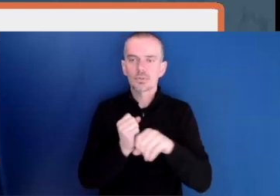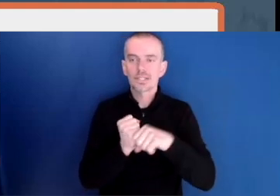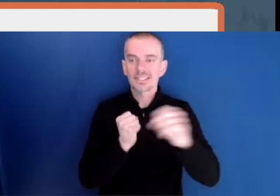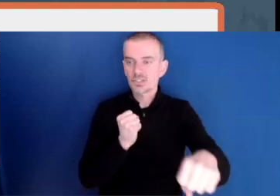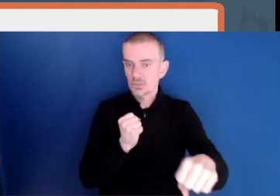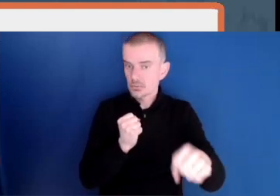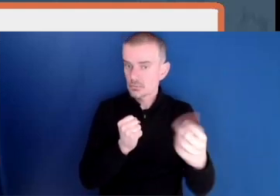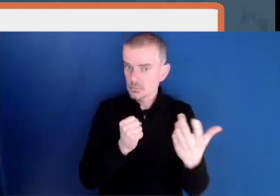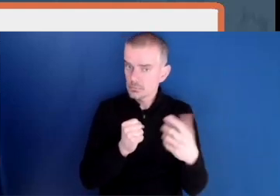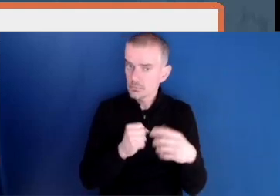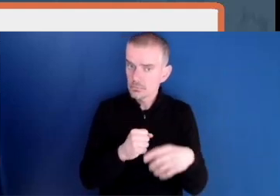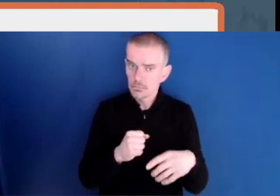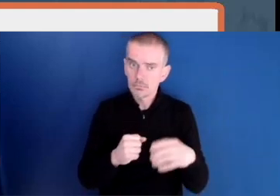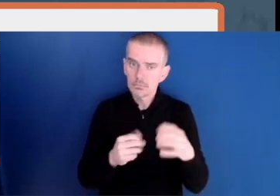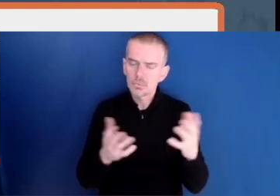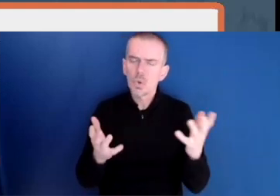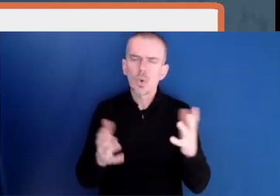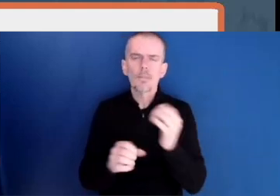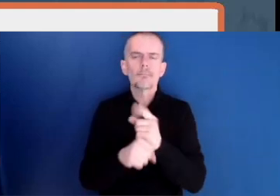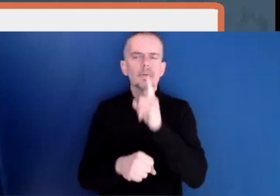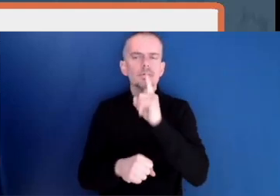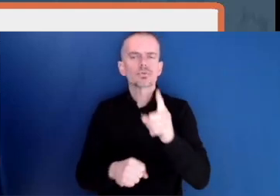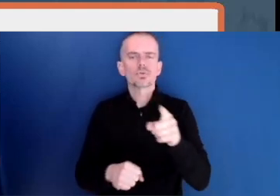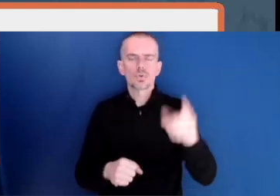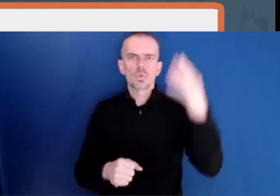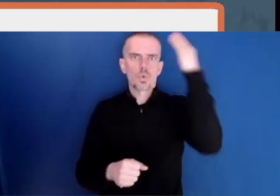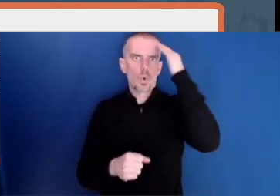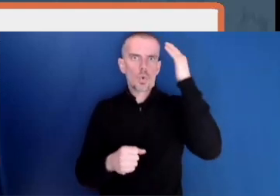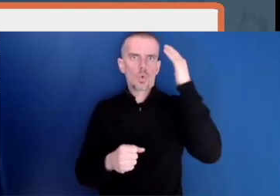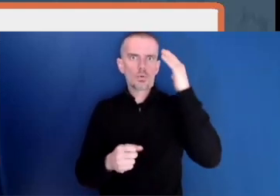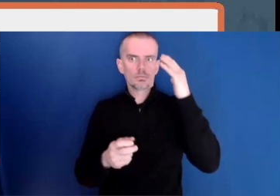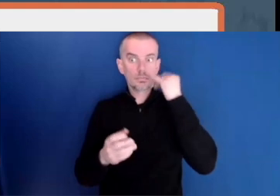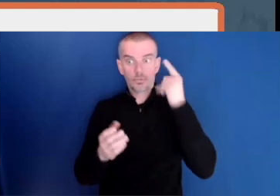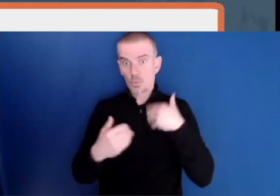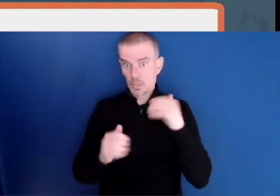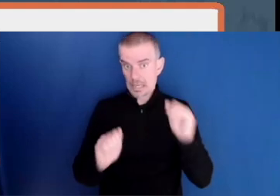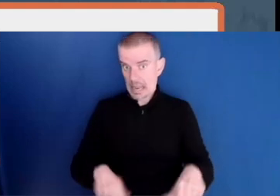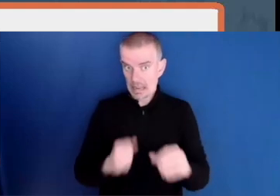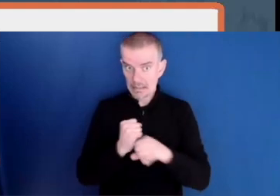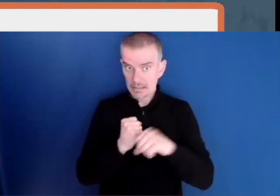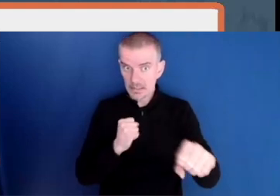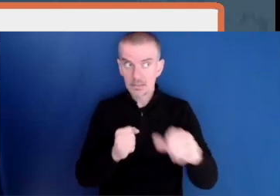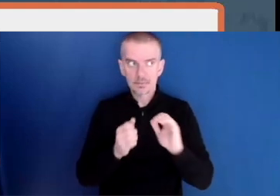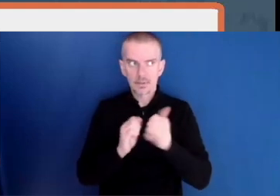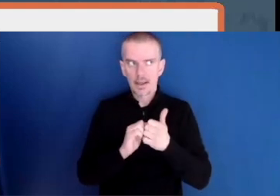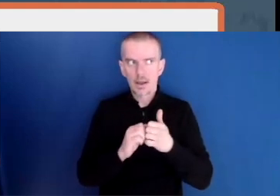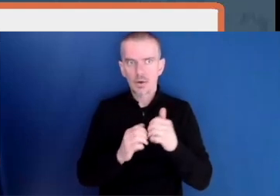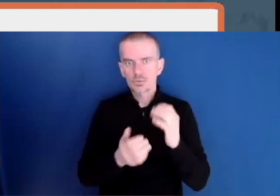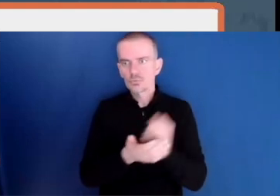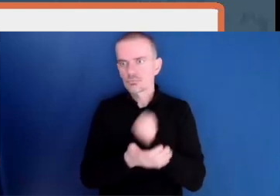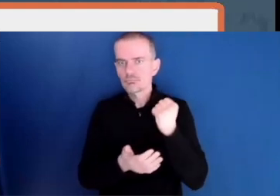and so making sure you know if that option exists and how to take advantage of that if you would like